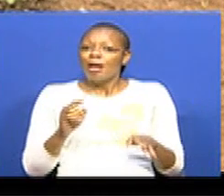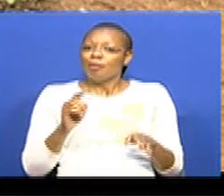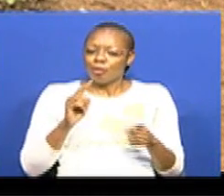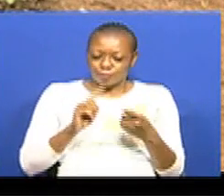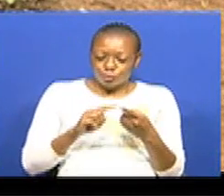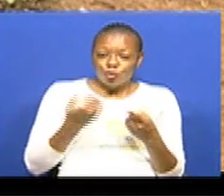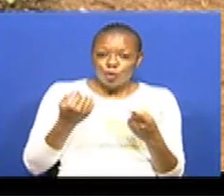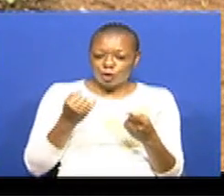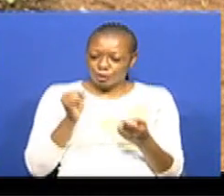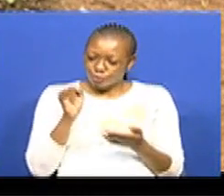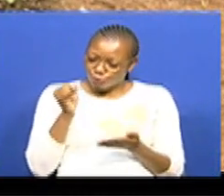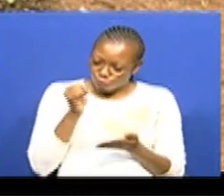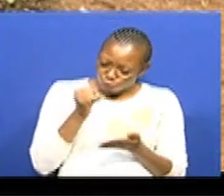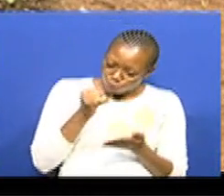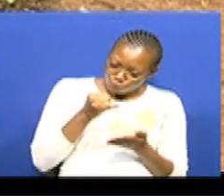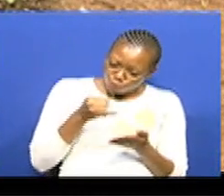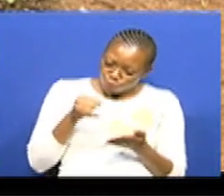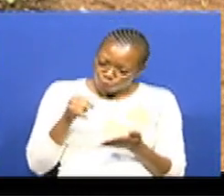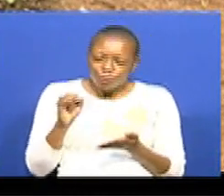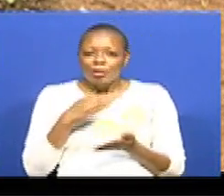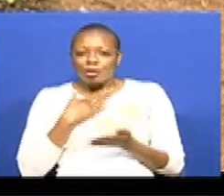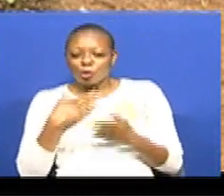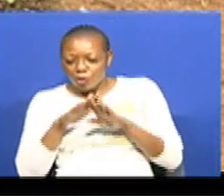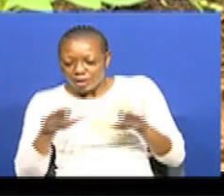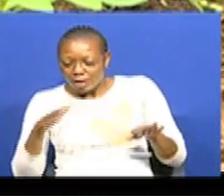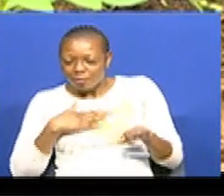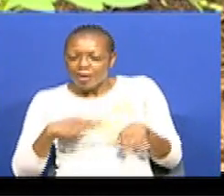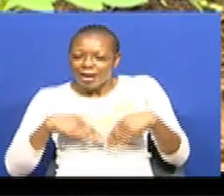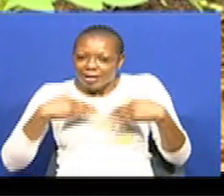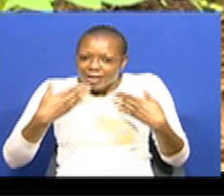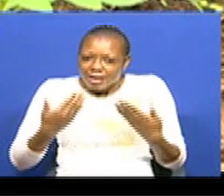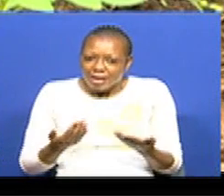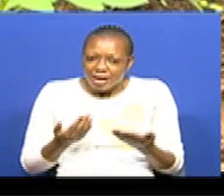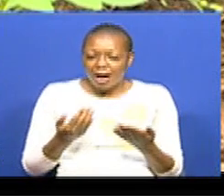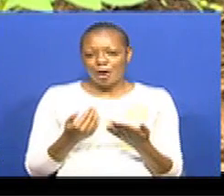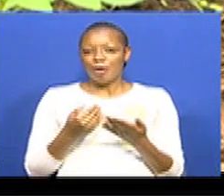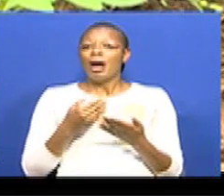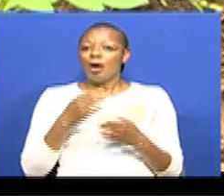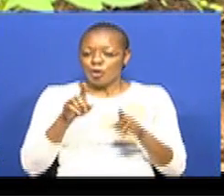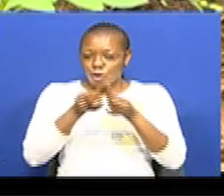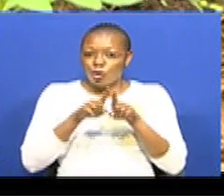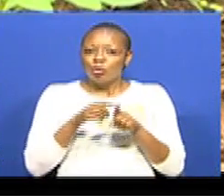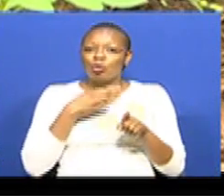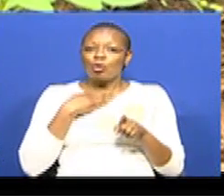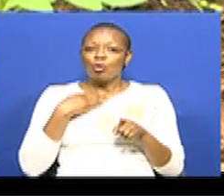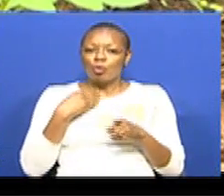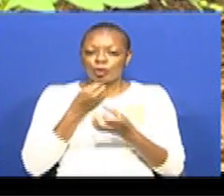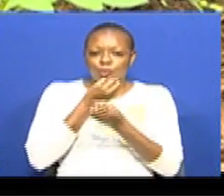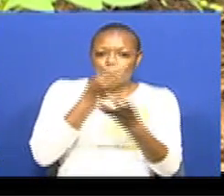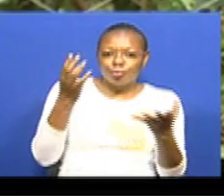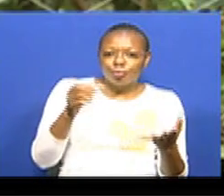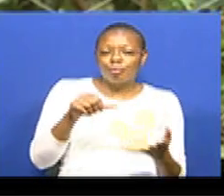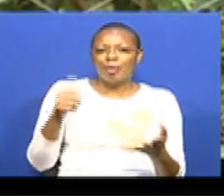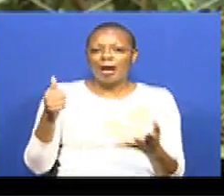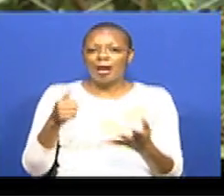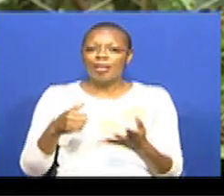huchora chini jinsi anavyotaka shamba lake liwe kabla ya kupanda. Naye si mchoyo na maarifa aliyopata.